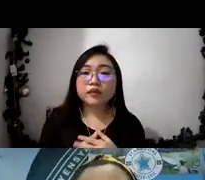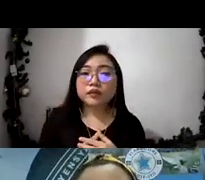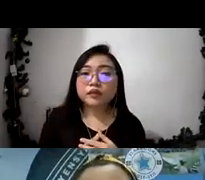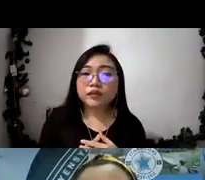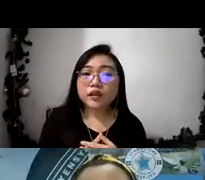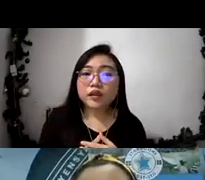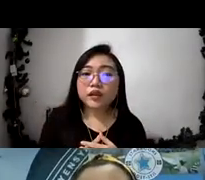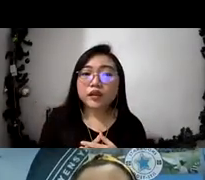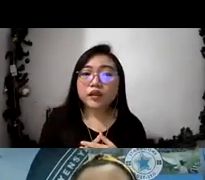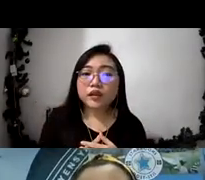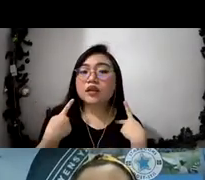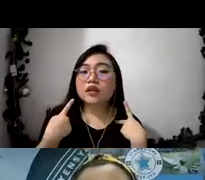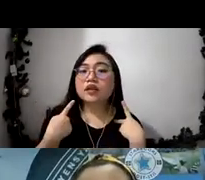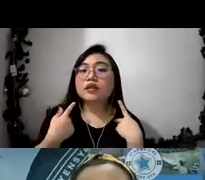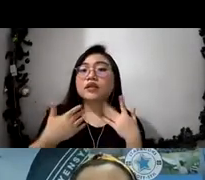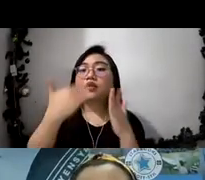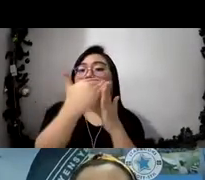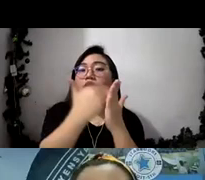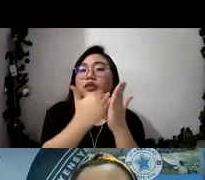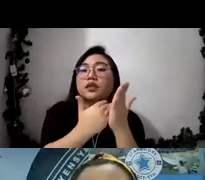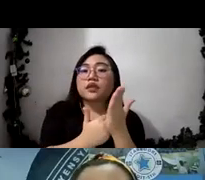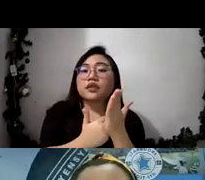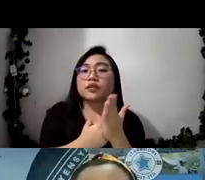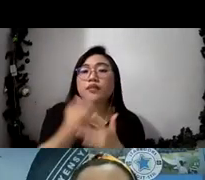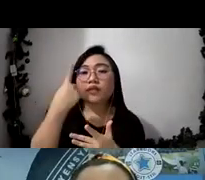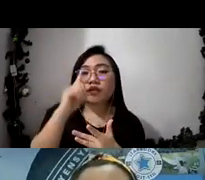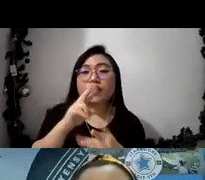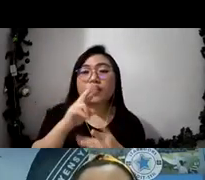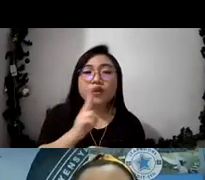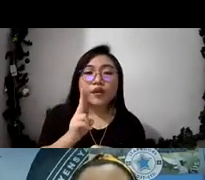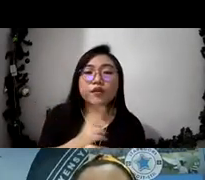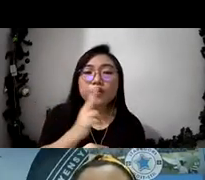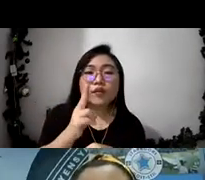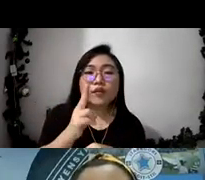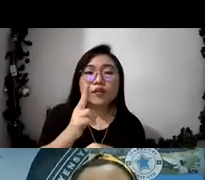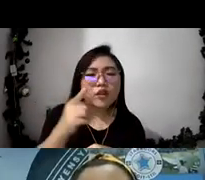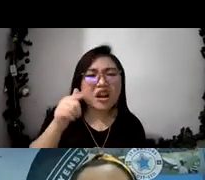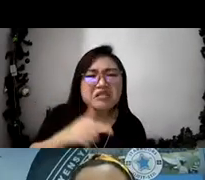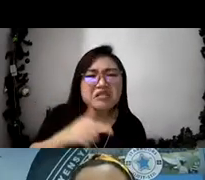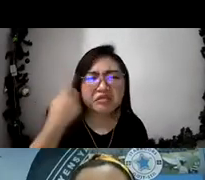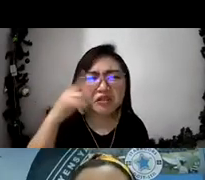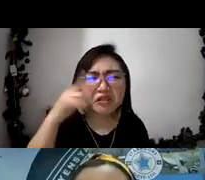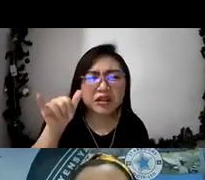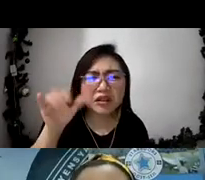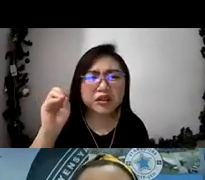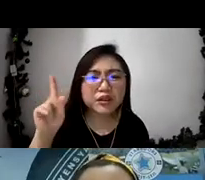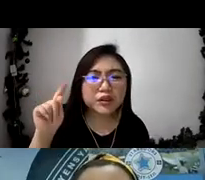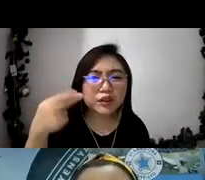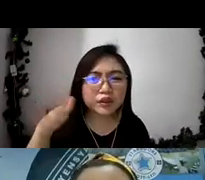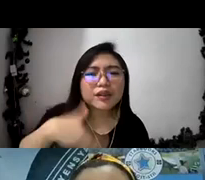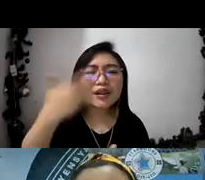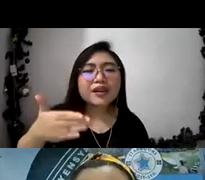also have a lecture series and symposium for the youth. And then EPDC webinar, also